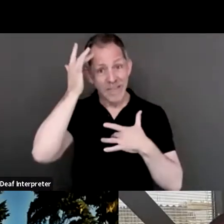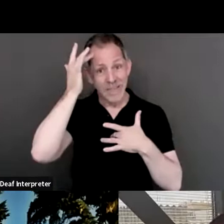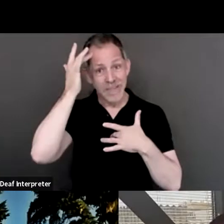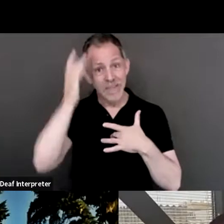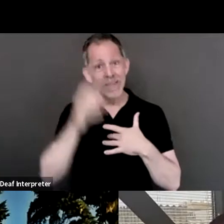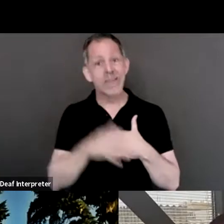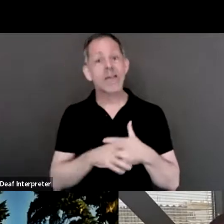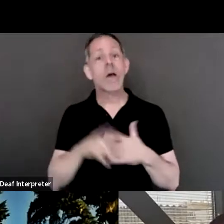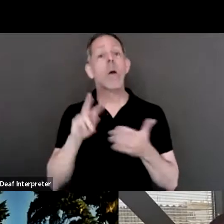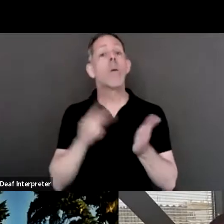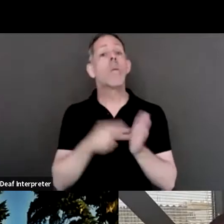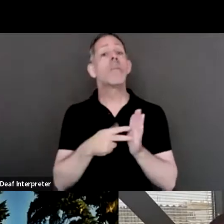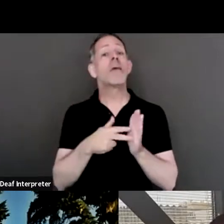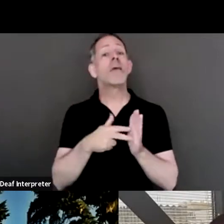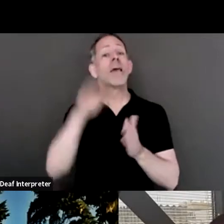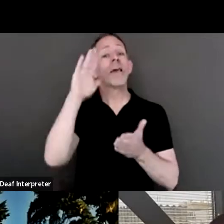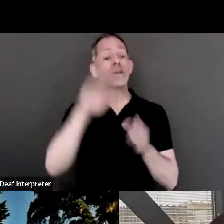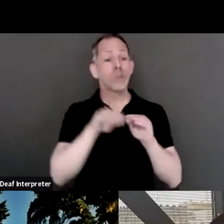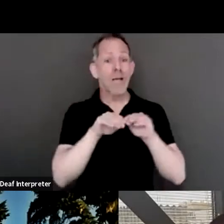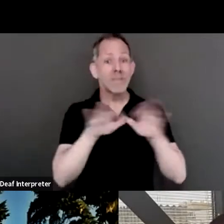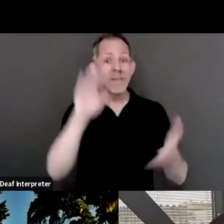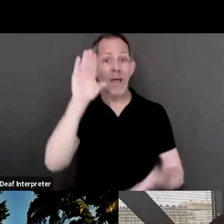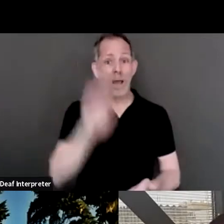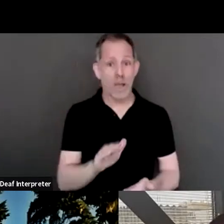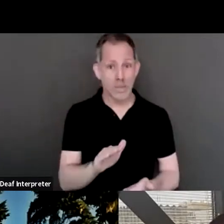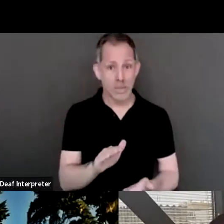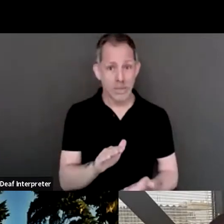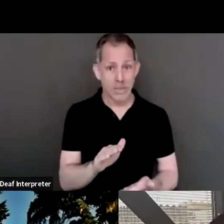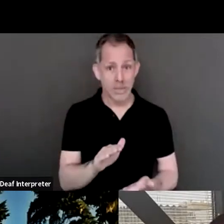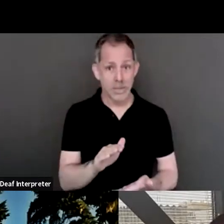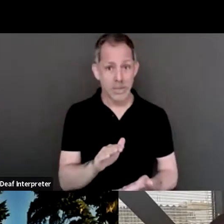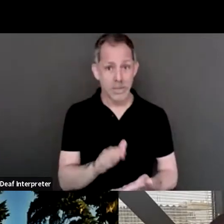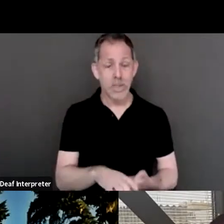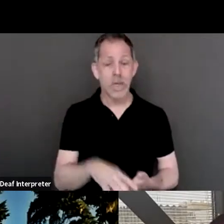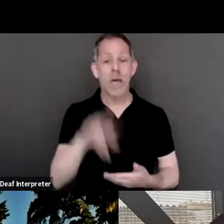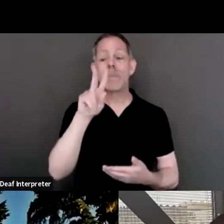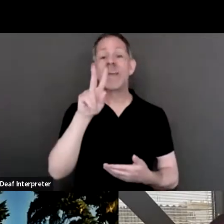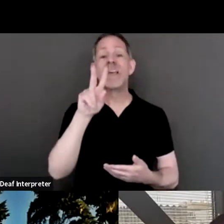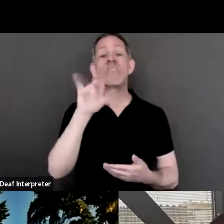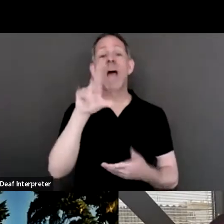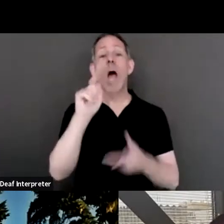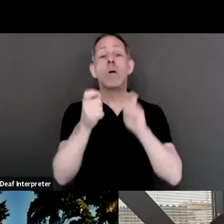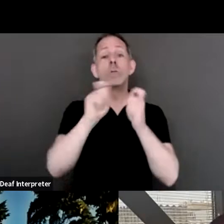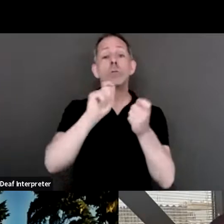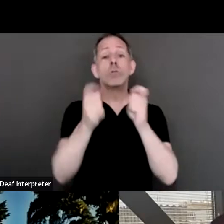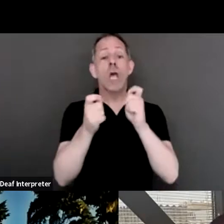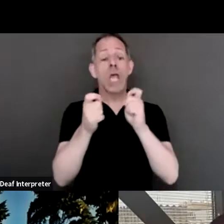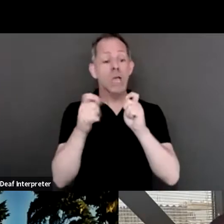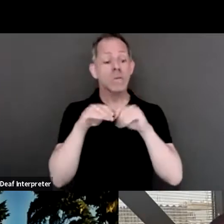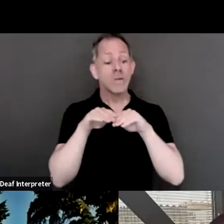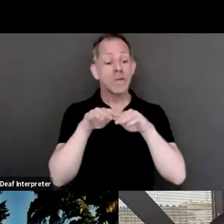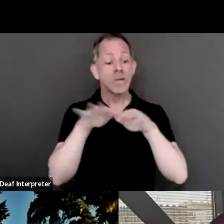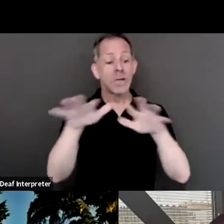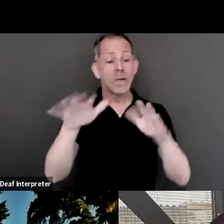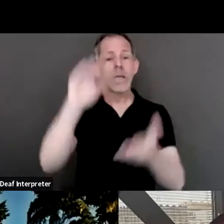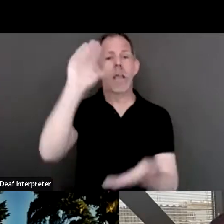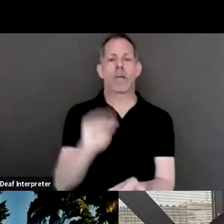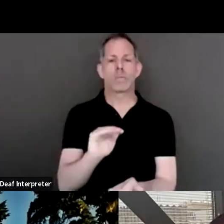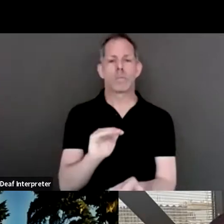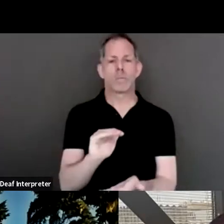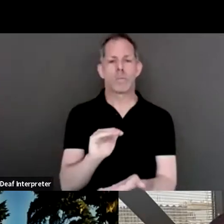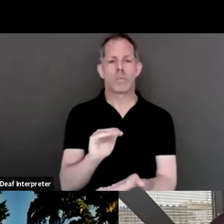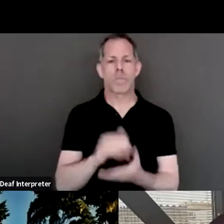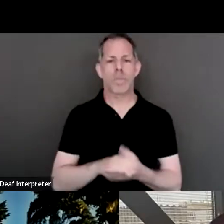the pool of viruses out there in the world from which further variants can emerge. So